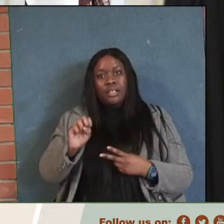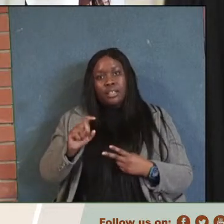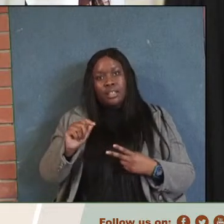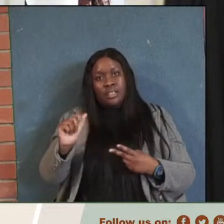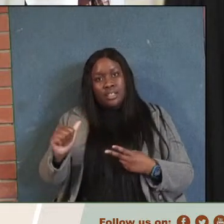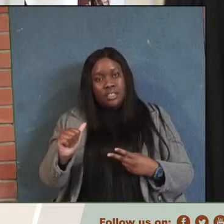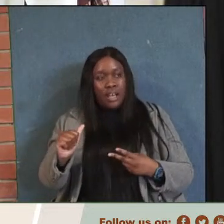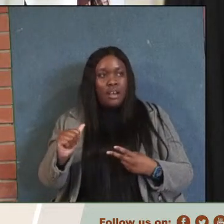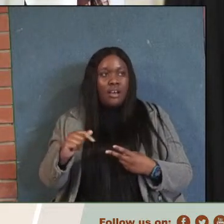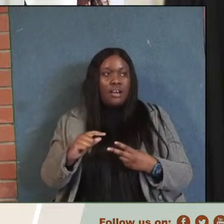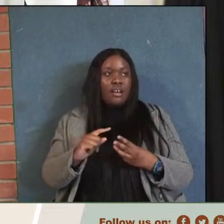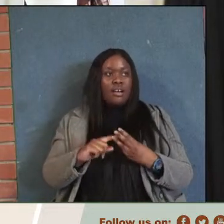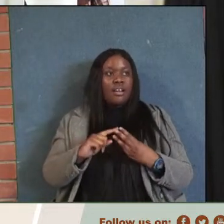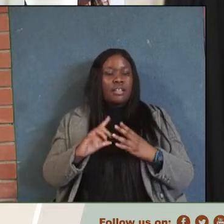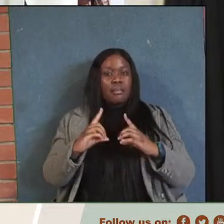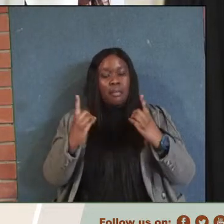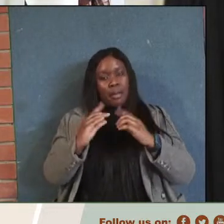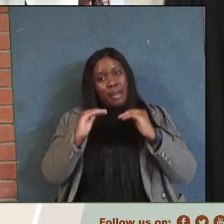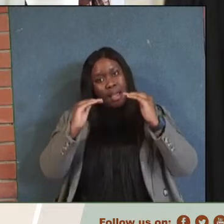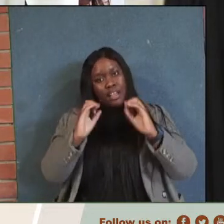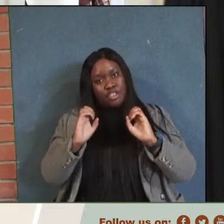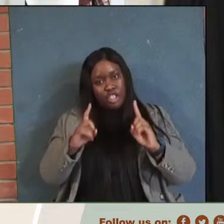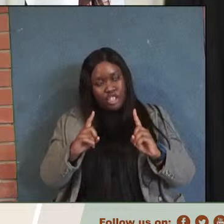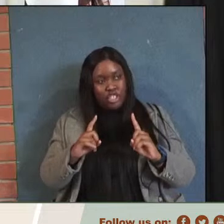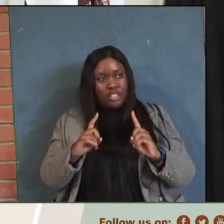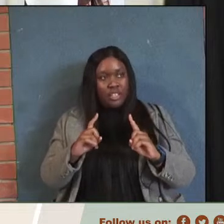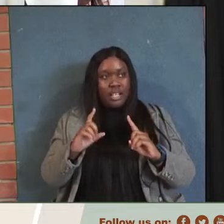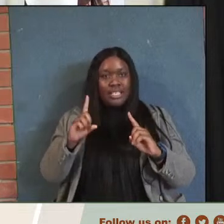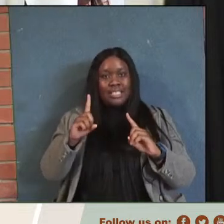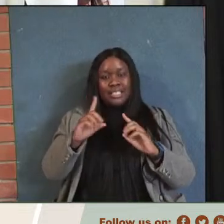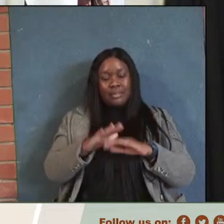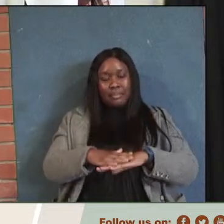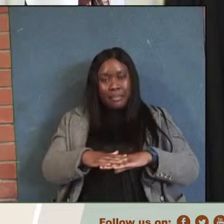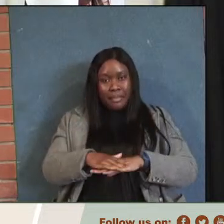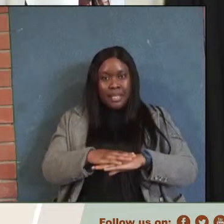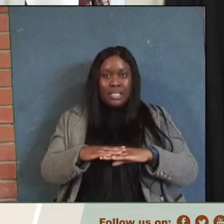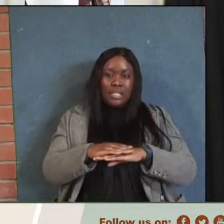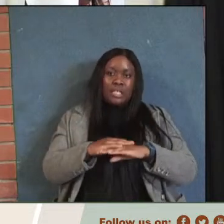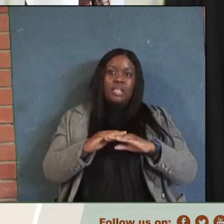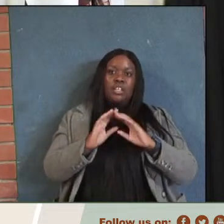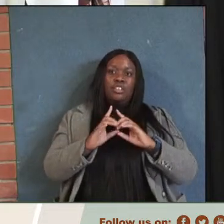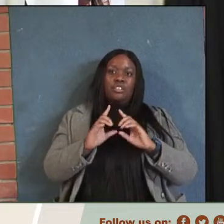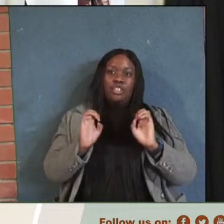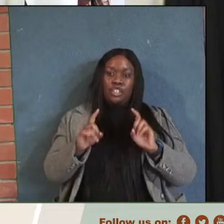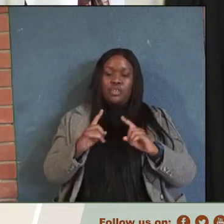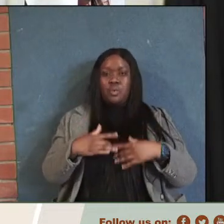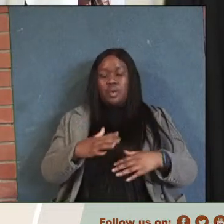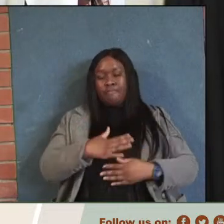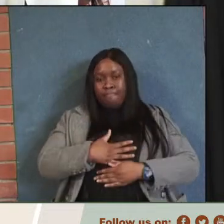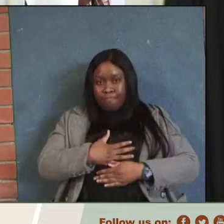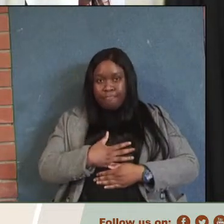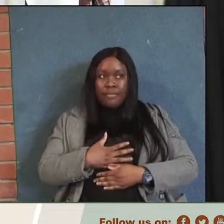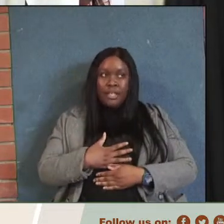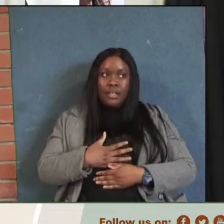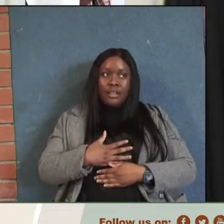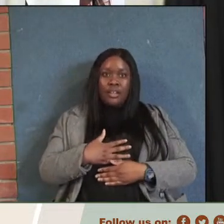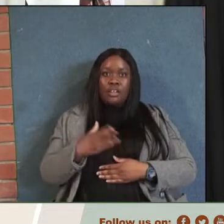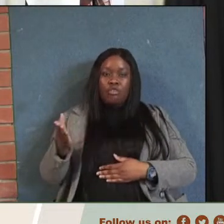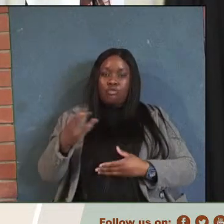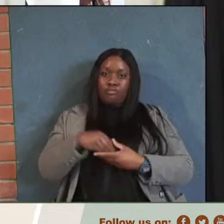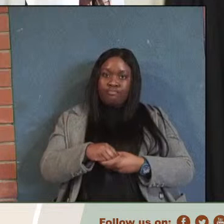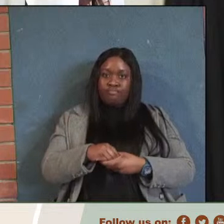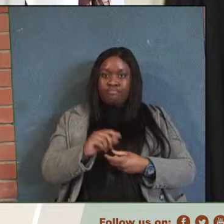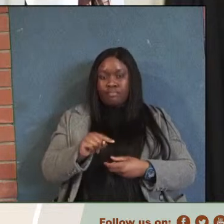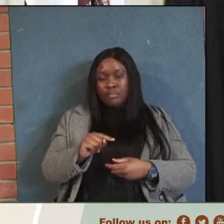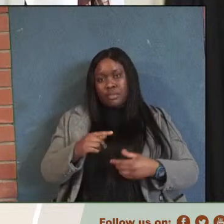Higher Education and other strategic partners. We are indeed thankful for your kindness and participation to this sector, Parliament.